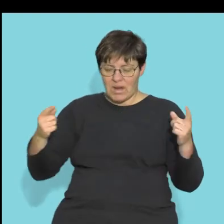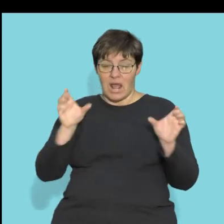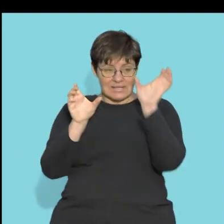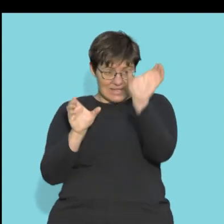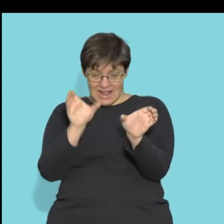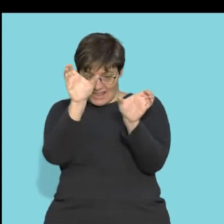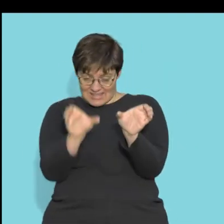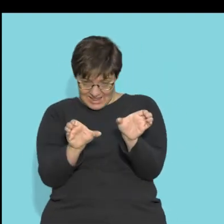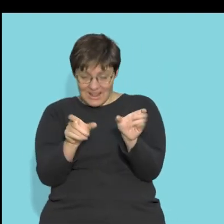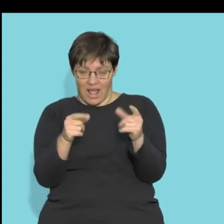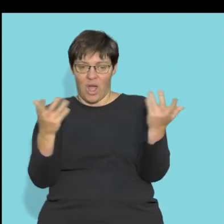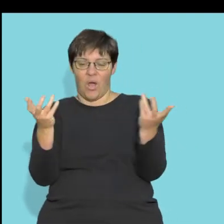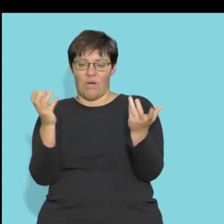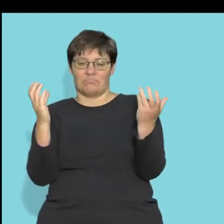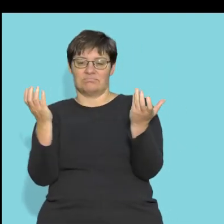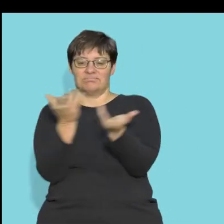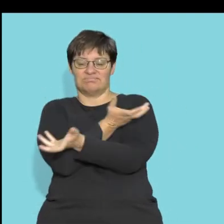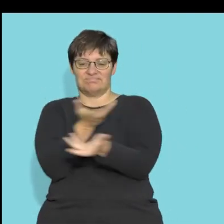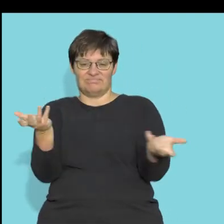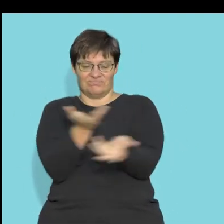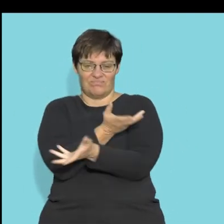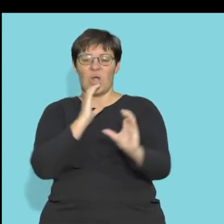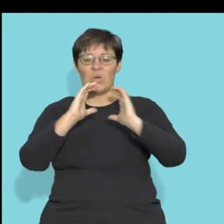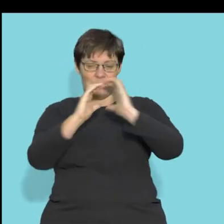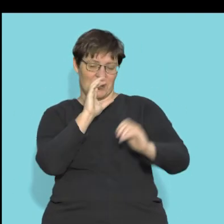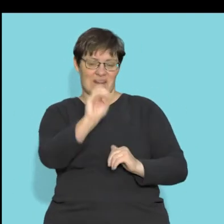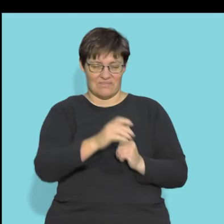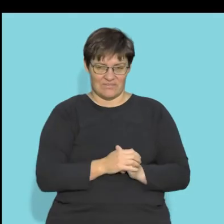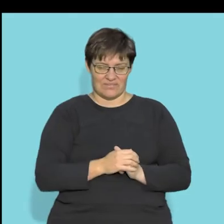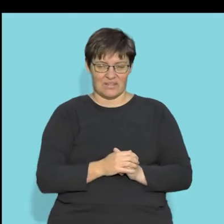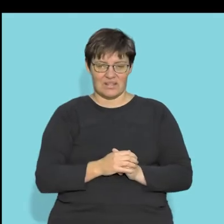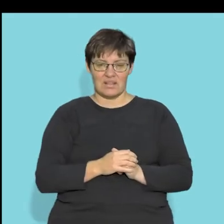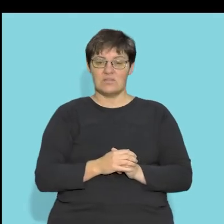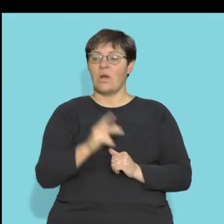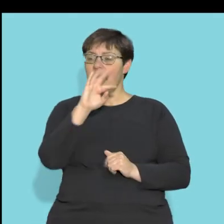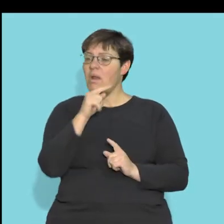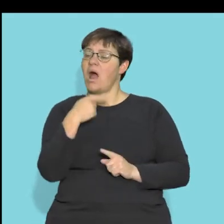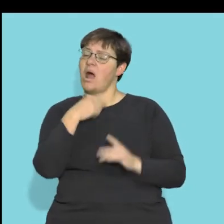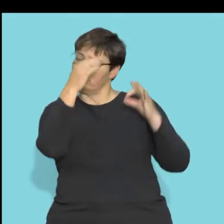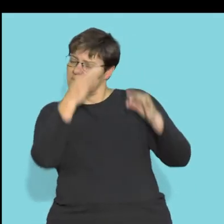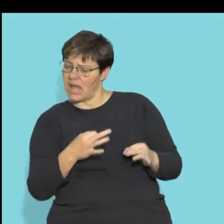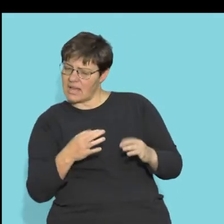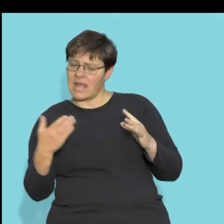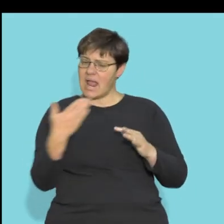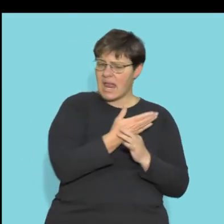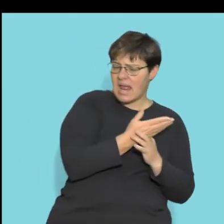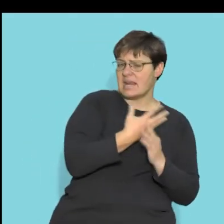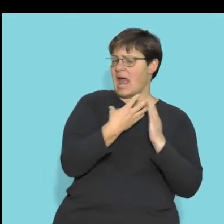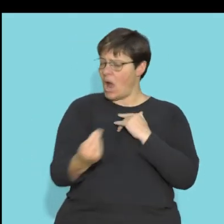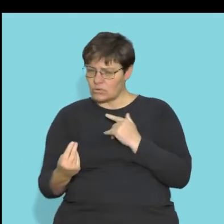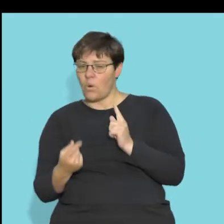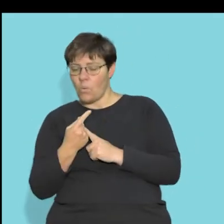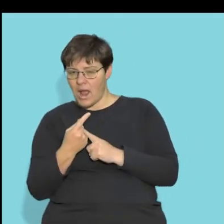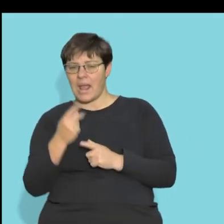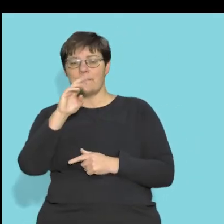communicate. So the cell membrane will still decide what comes in and out of the cell, because the cell membrane